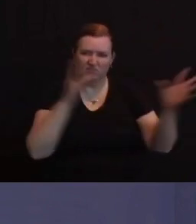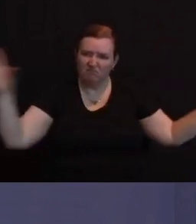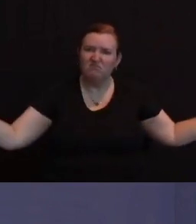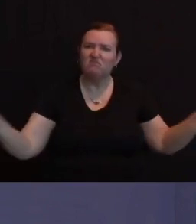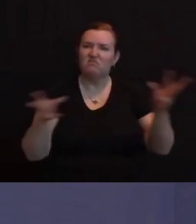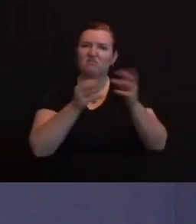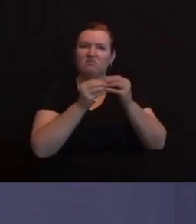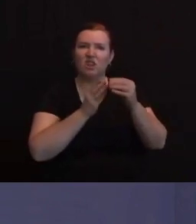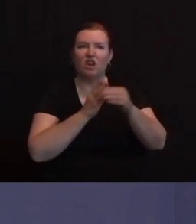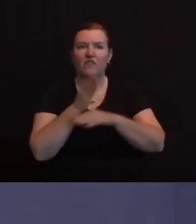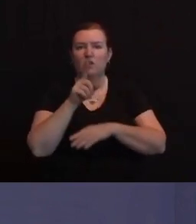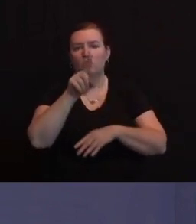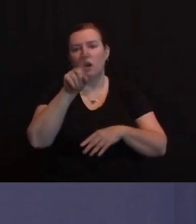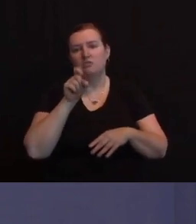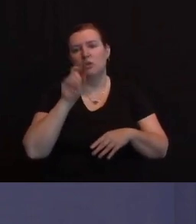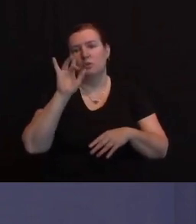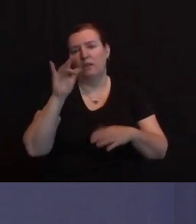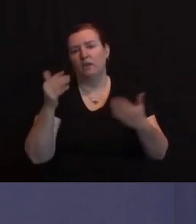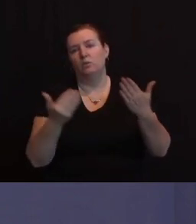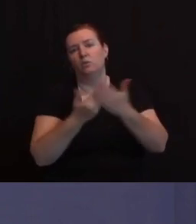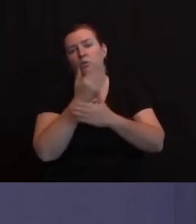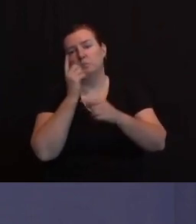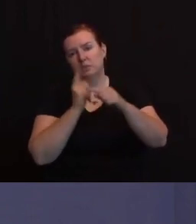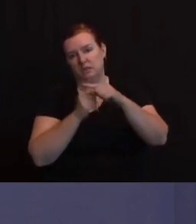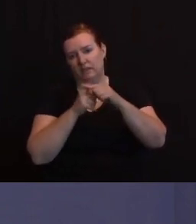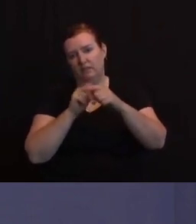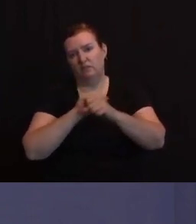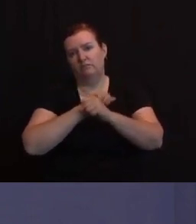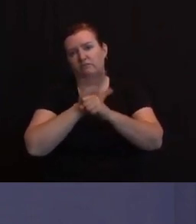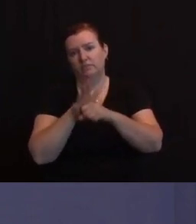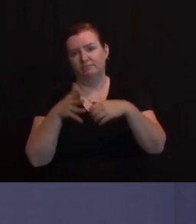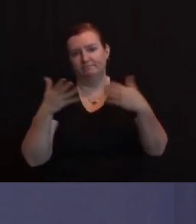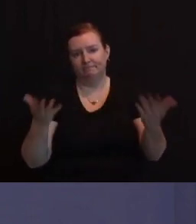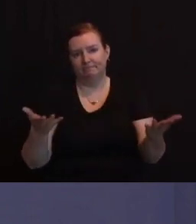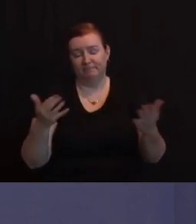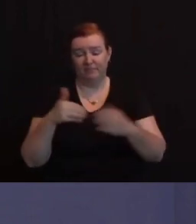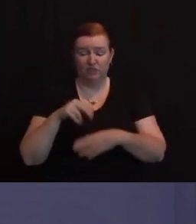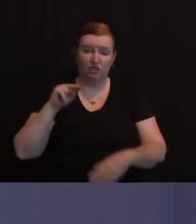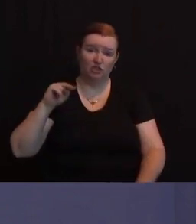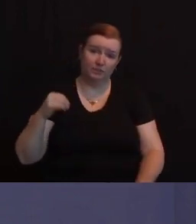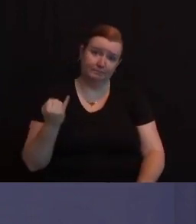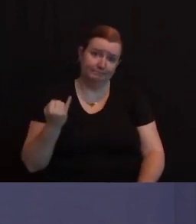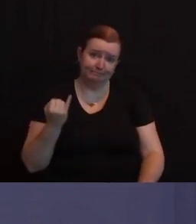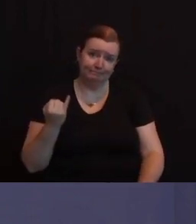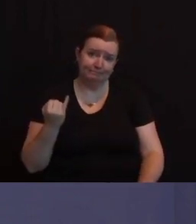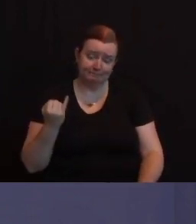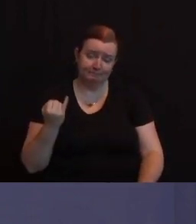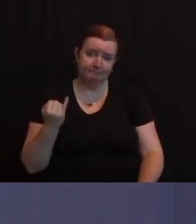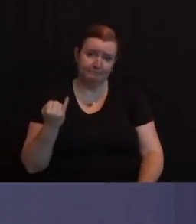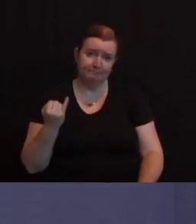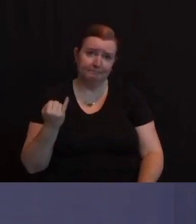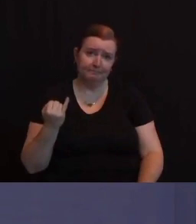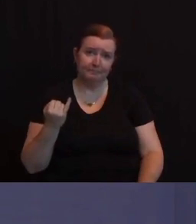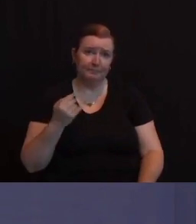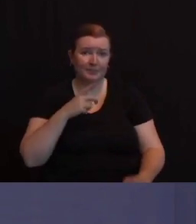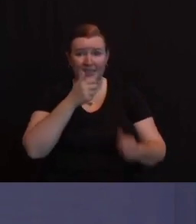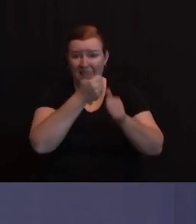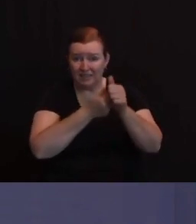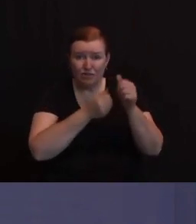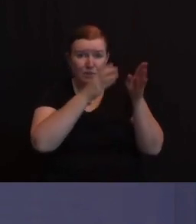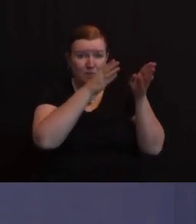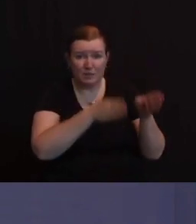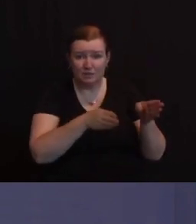125 new cases of COVID-19 in our state. Every single one of those cases has the